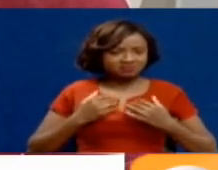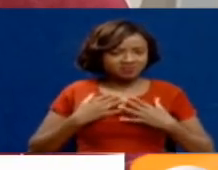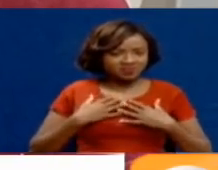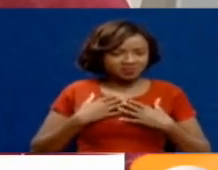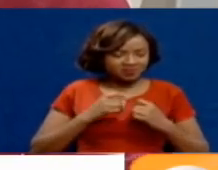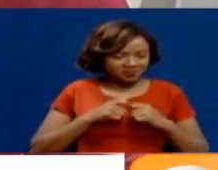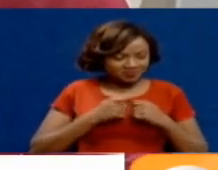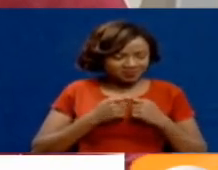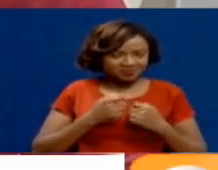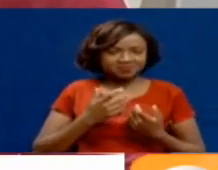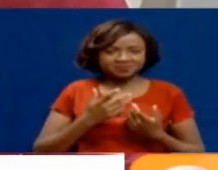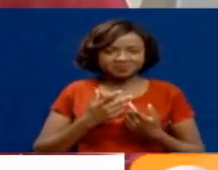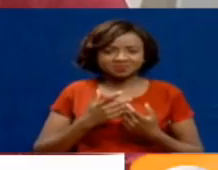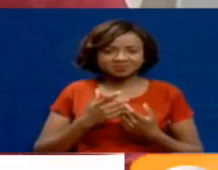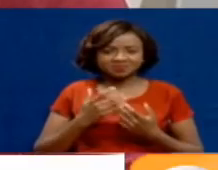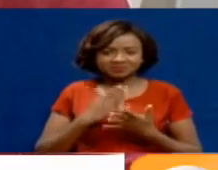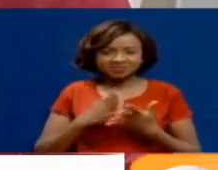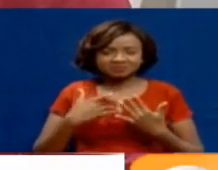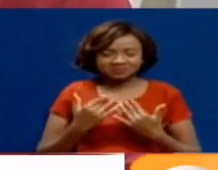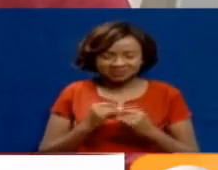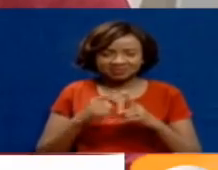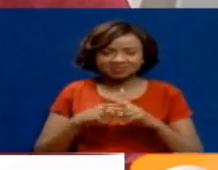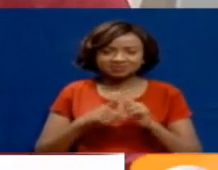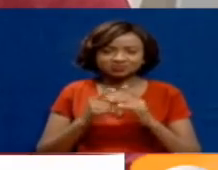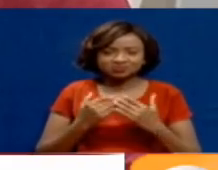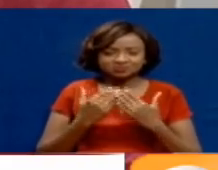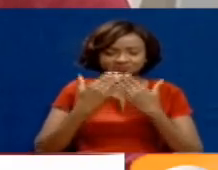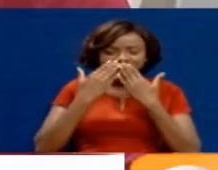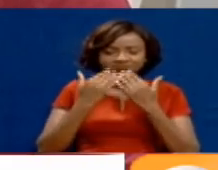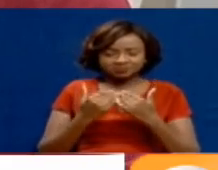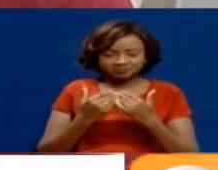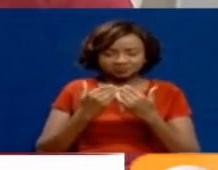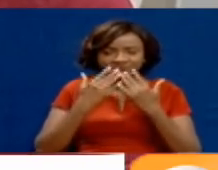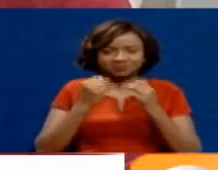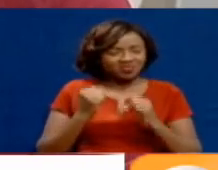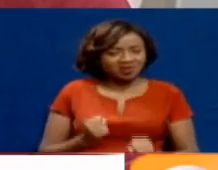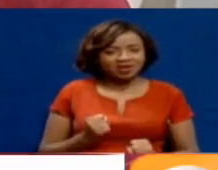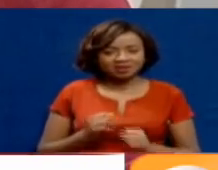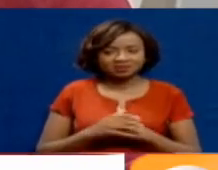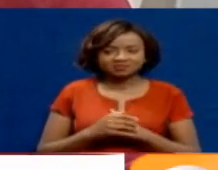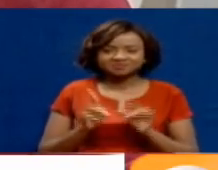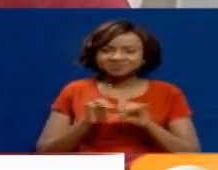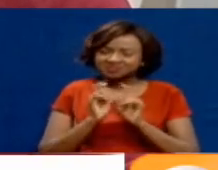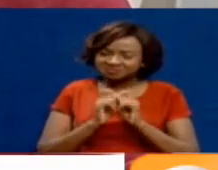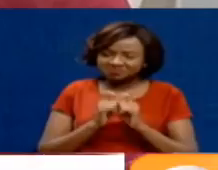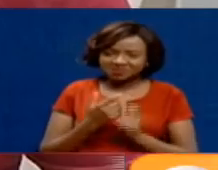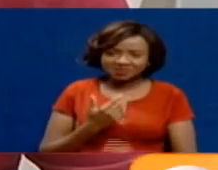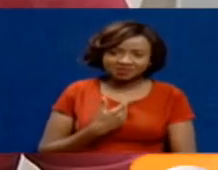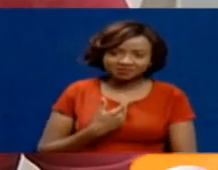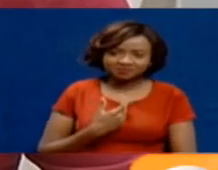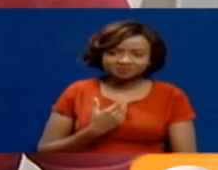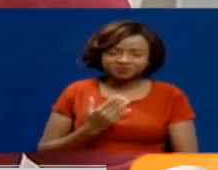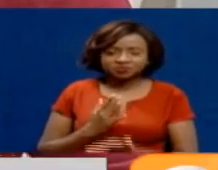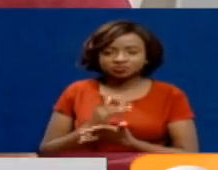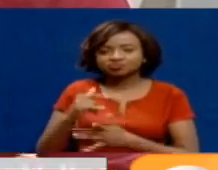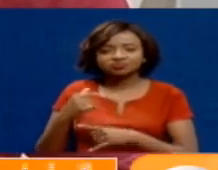attack the lungs, now the people will start developing breathing difficulties, of course pain while breathing difficulties, and so these people